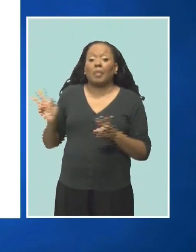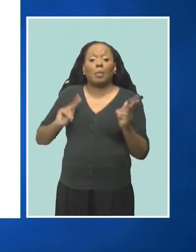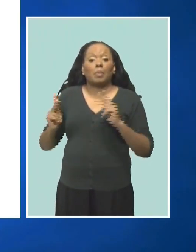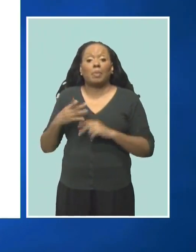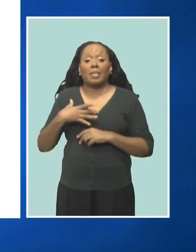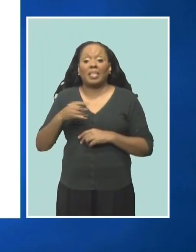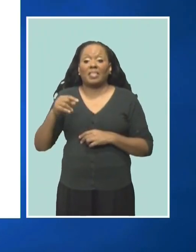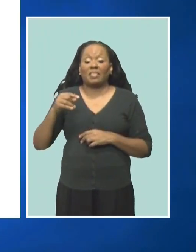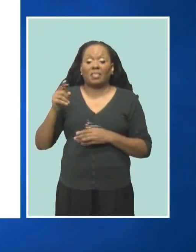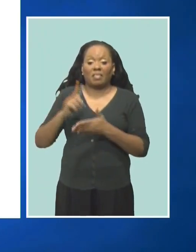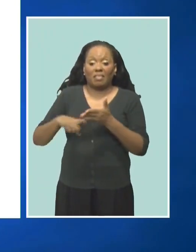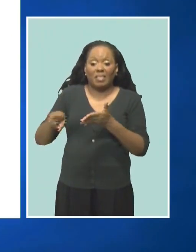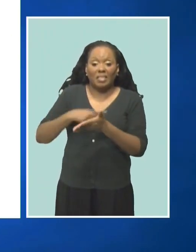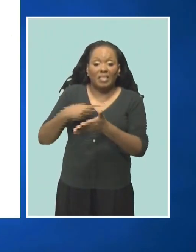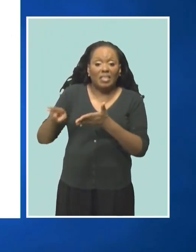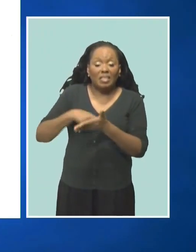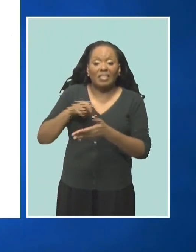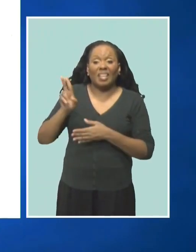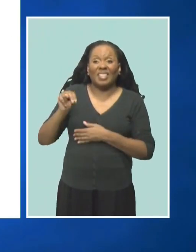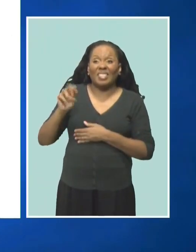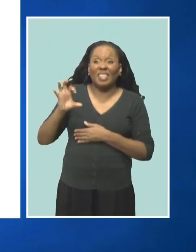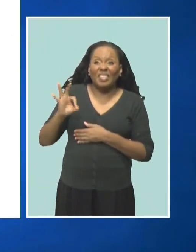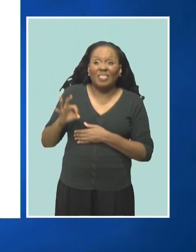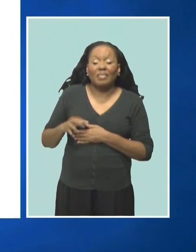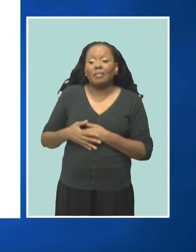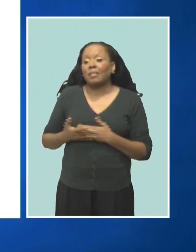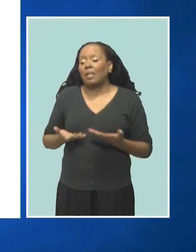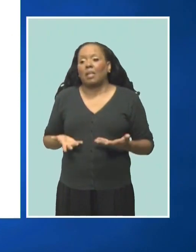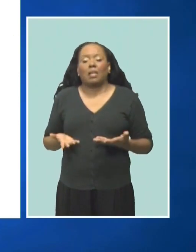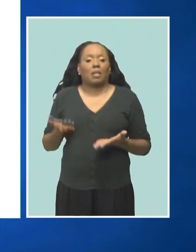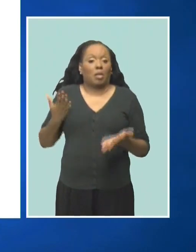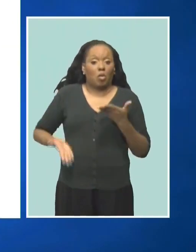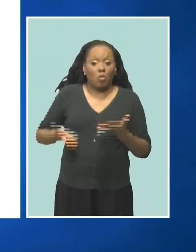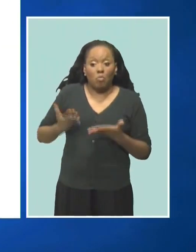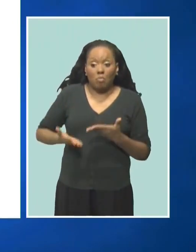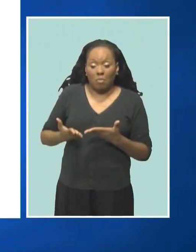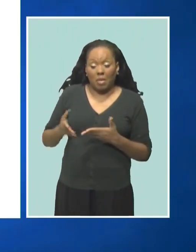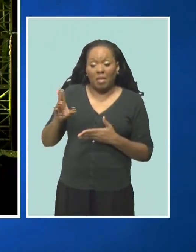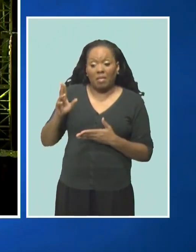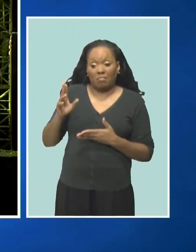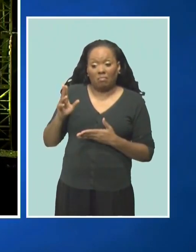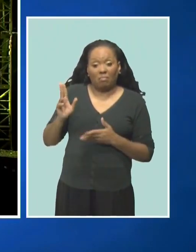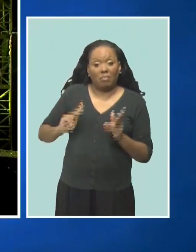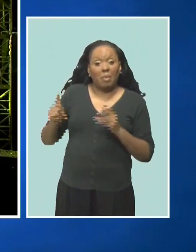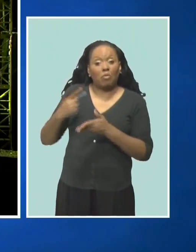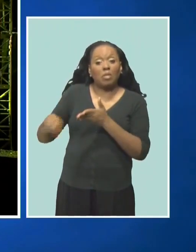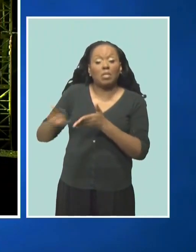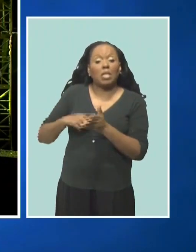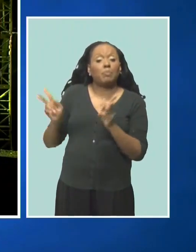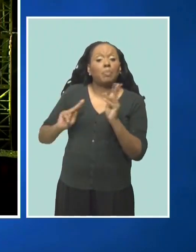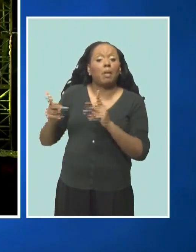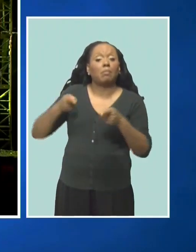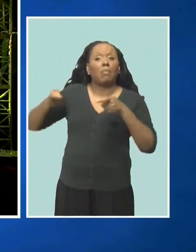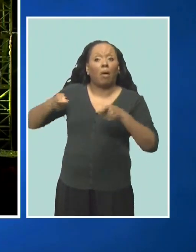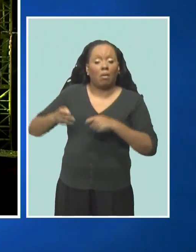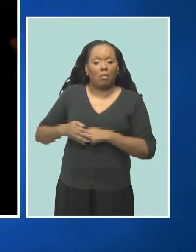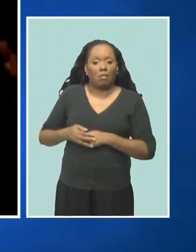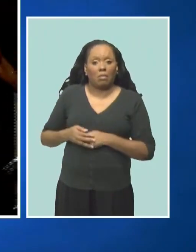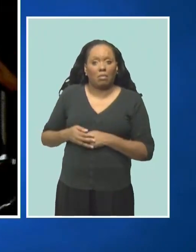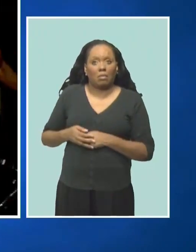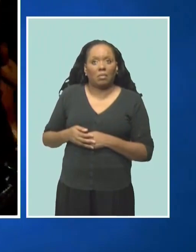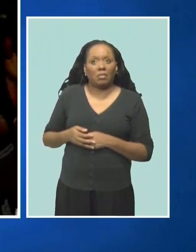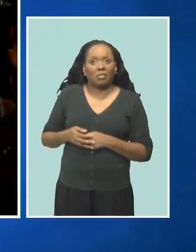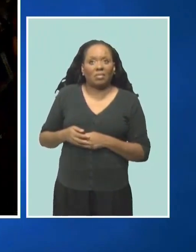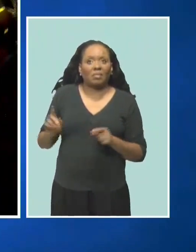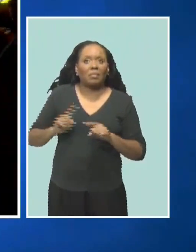criticize who at the helm. I guess it seems as though that's a job once you get the helm to be criticized. And fortunately, who's at the helm normally got